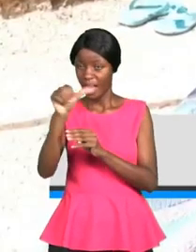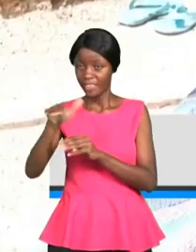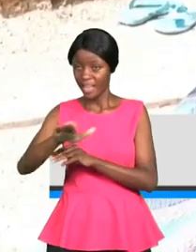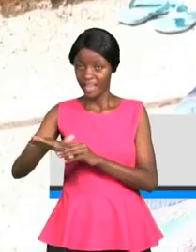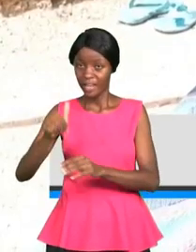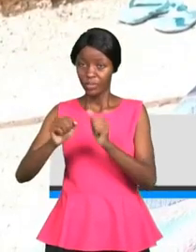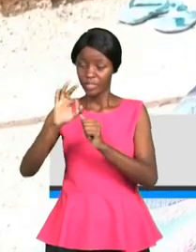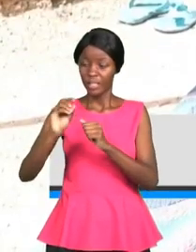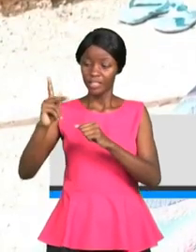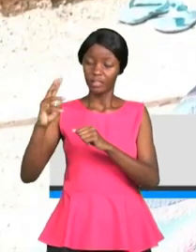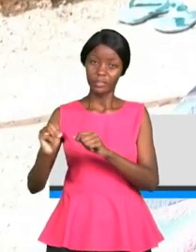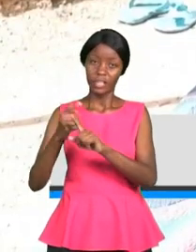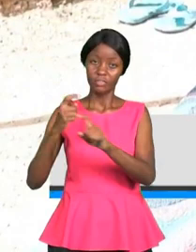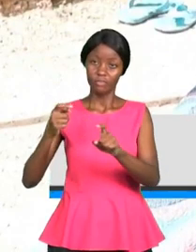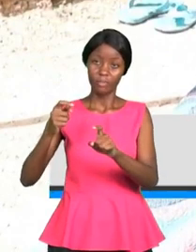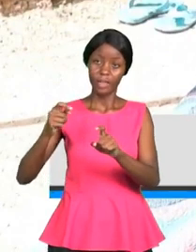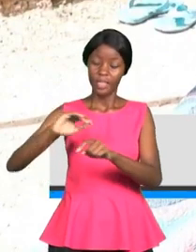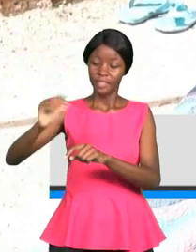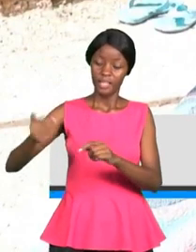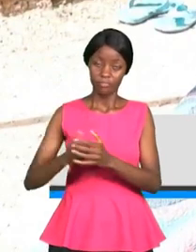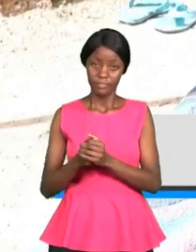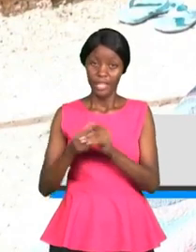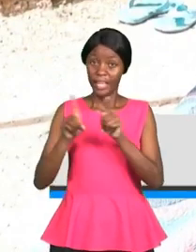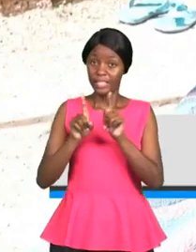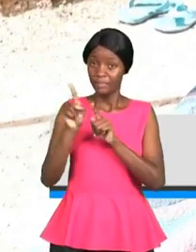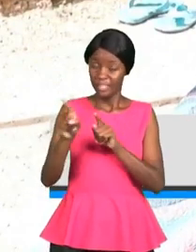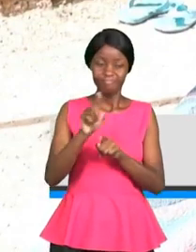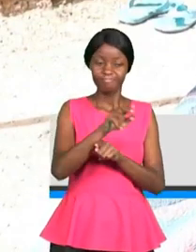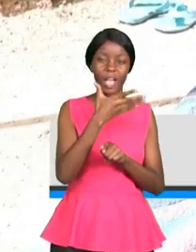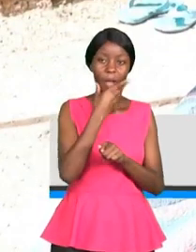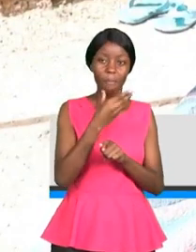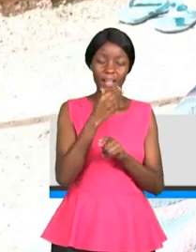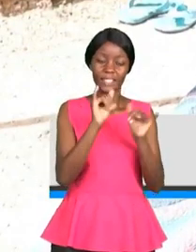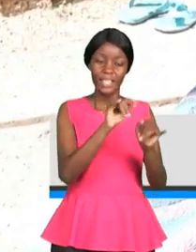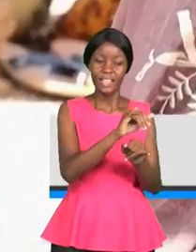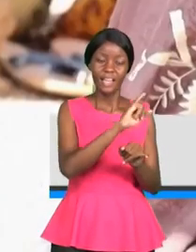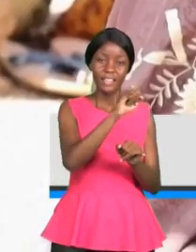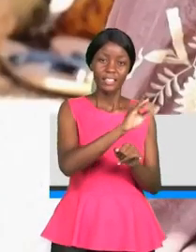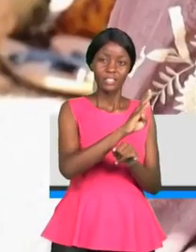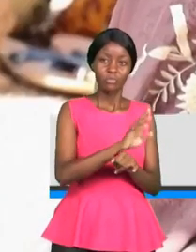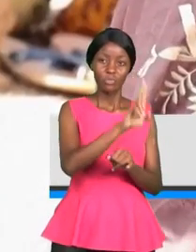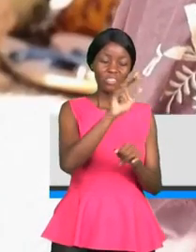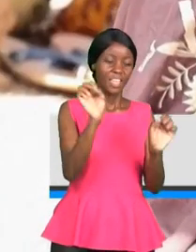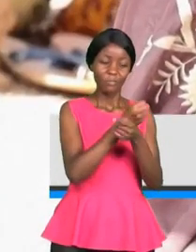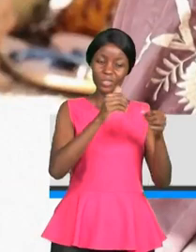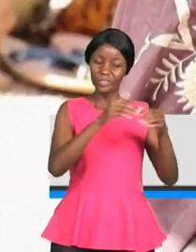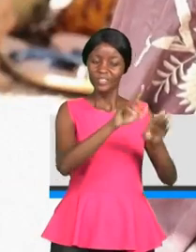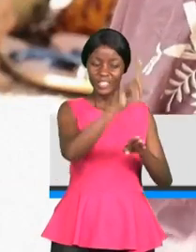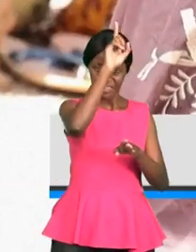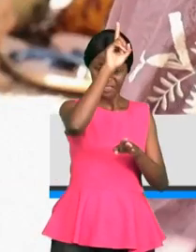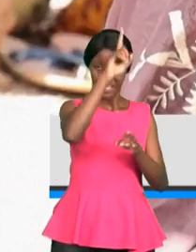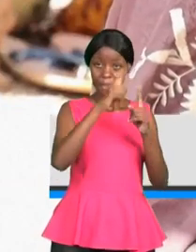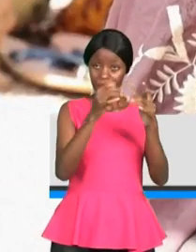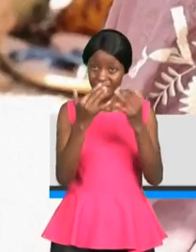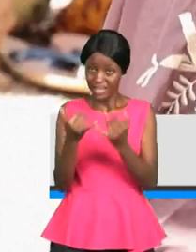30 kilometers from the capital, Ouagadougou. Belen said he had spent his entire life in Jibu and had never even left the area until now. In